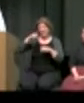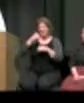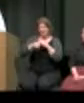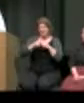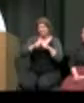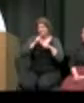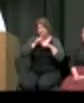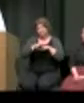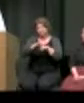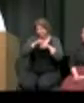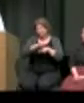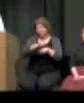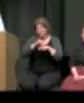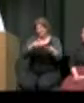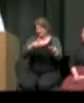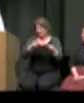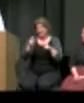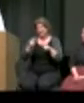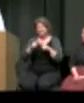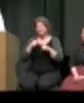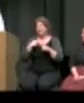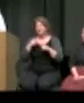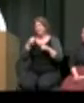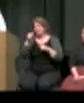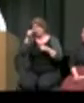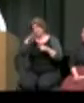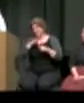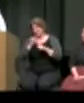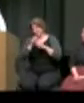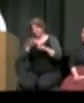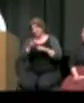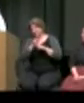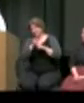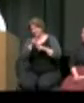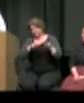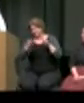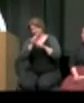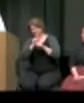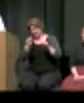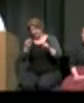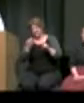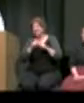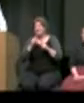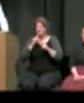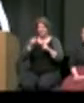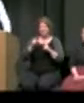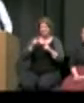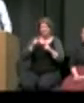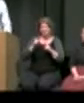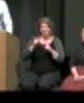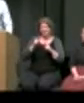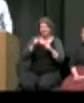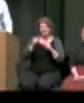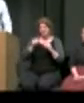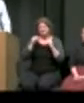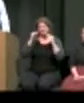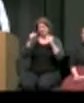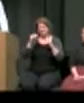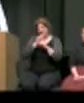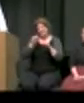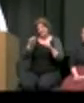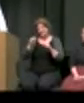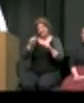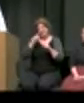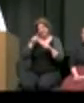So just keeping an eye again on our guys' safety. We're monitoring all the turbidity. So turbidity seems to increase during rain